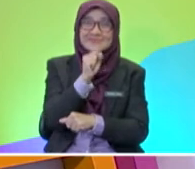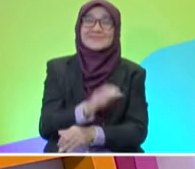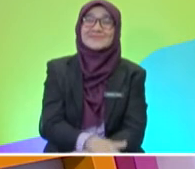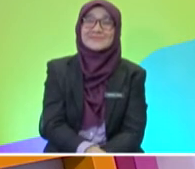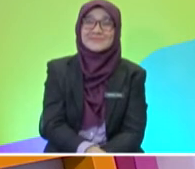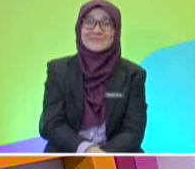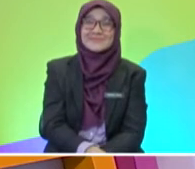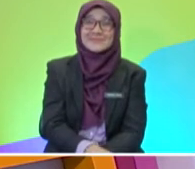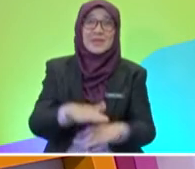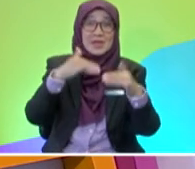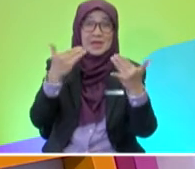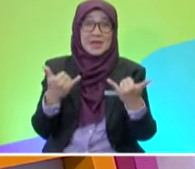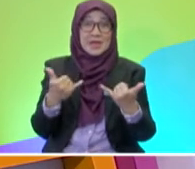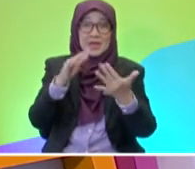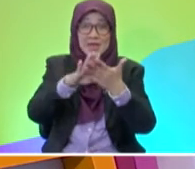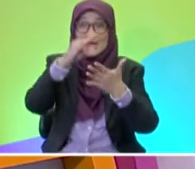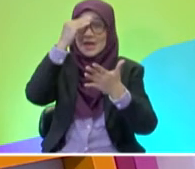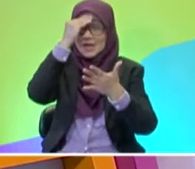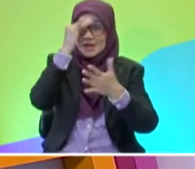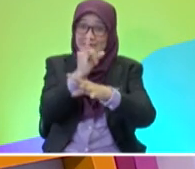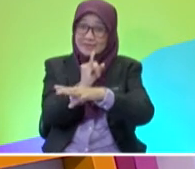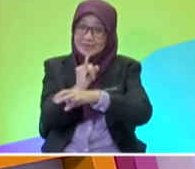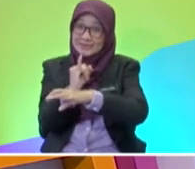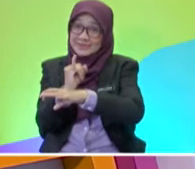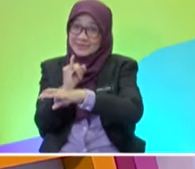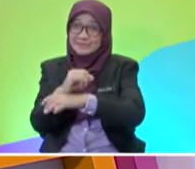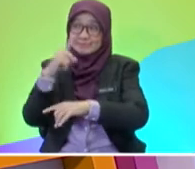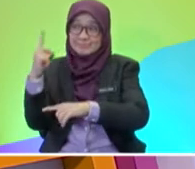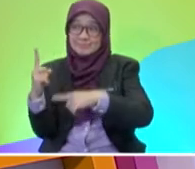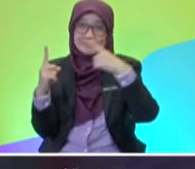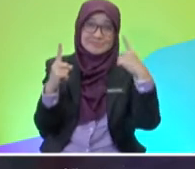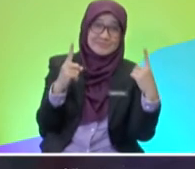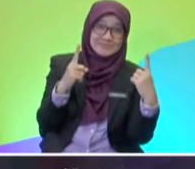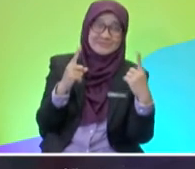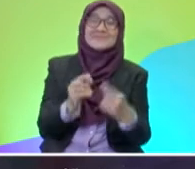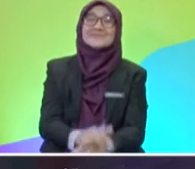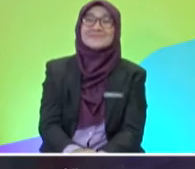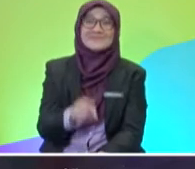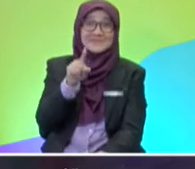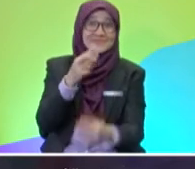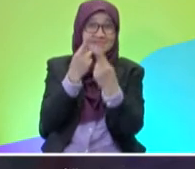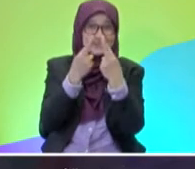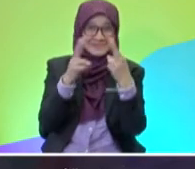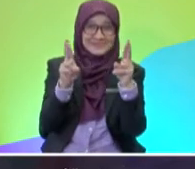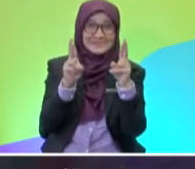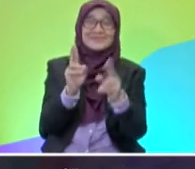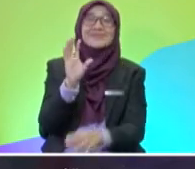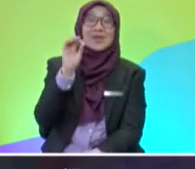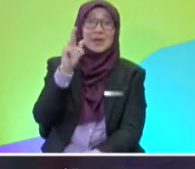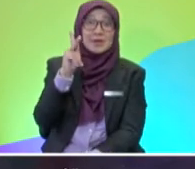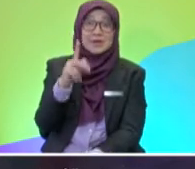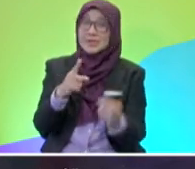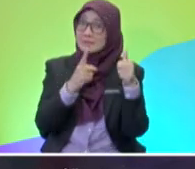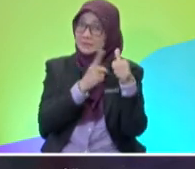we are going to learn about insects one by one. Are you ready, Anish? Yes, I am. Okay, now let's start with the first